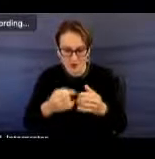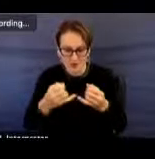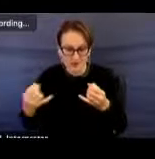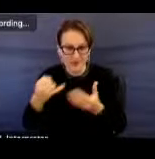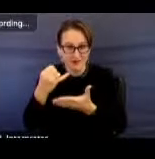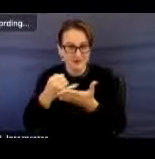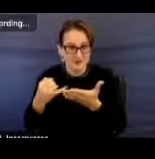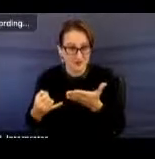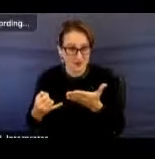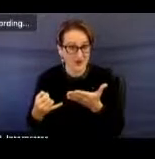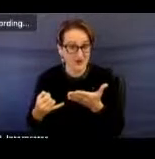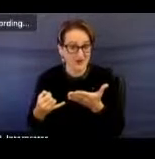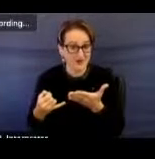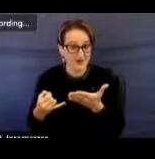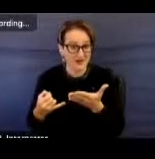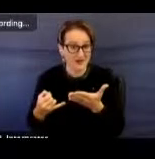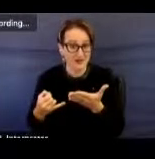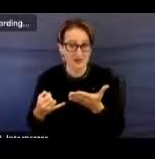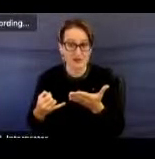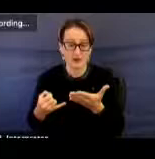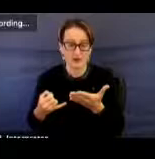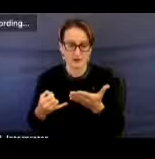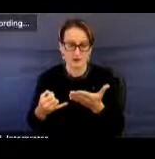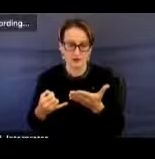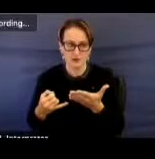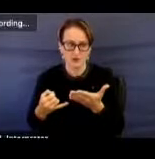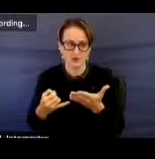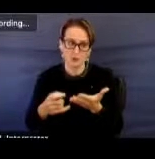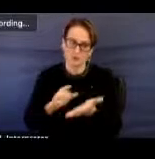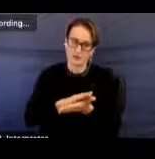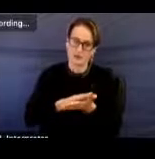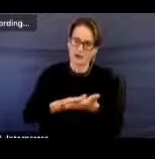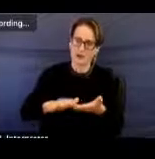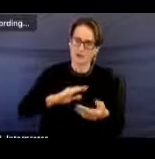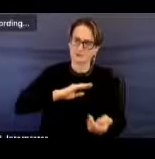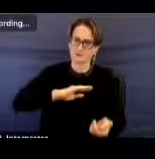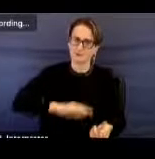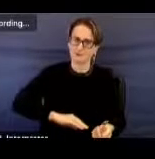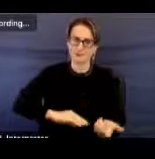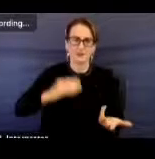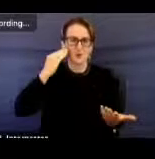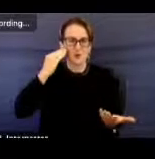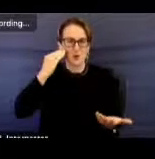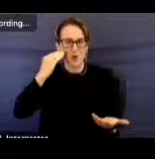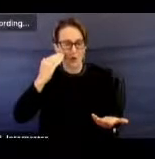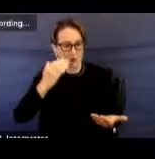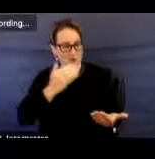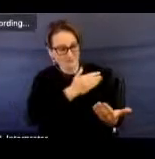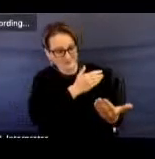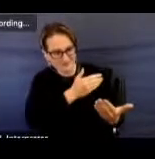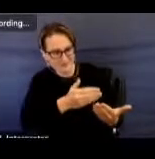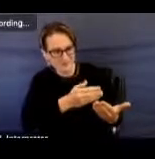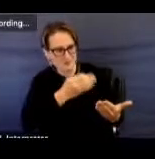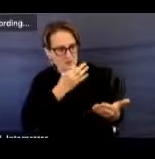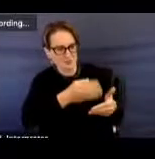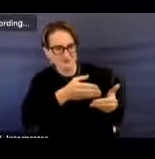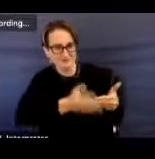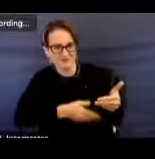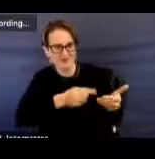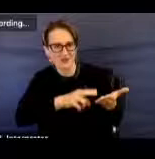great to have a sense that these contracts are nearing the finish line and about to be